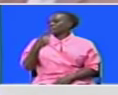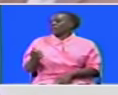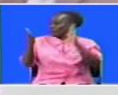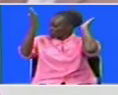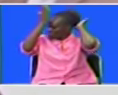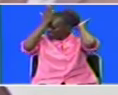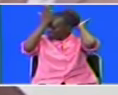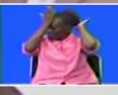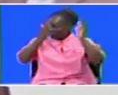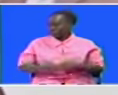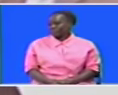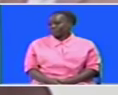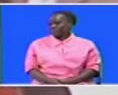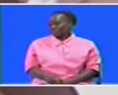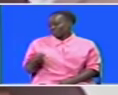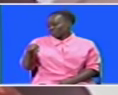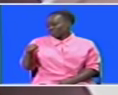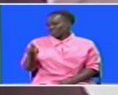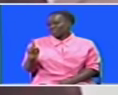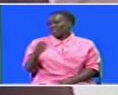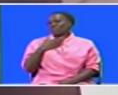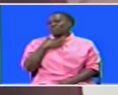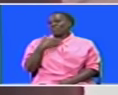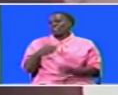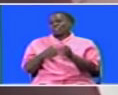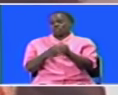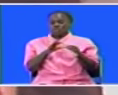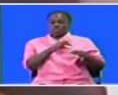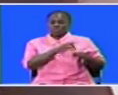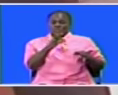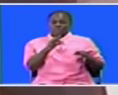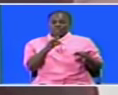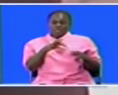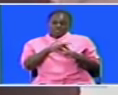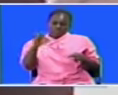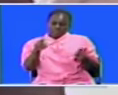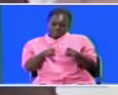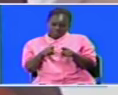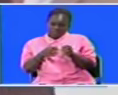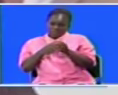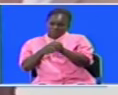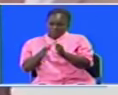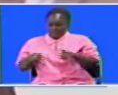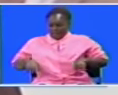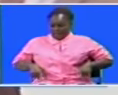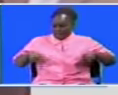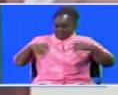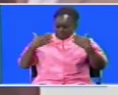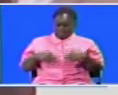Bishop, kwa sababu wewe unataka uongoze roho, lakini kuongoza roho lazima pia uongoze maisha ya watu.